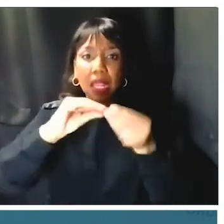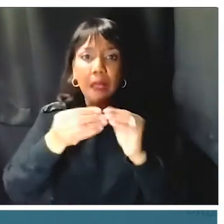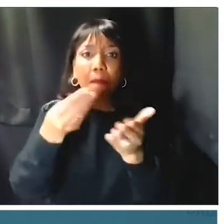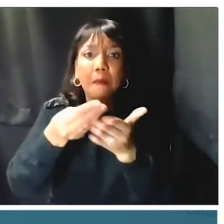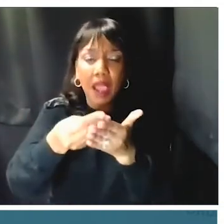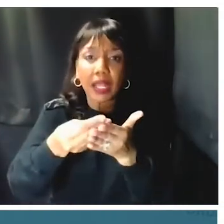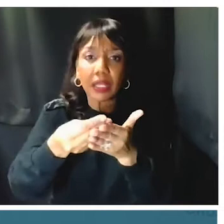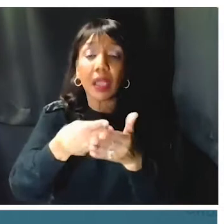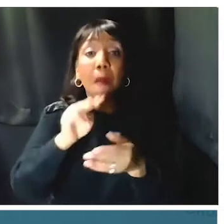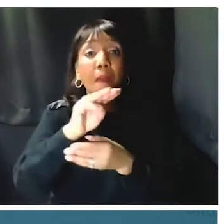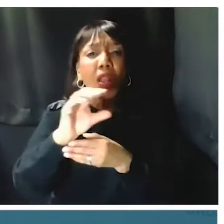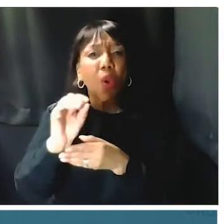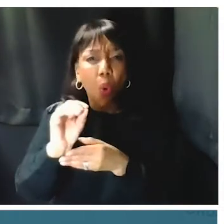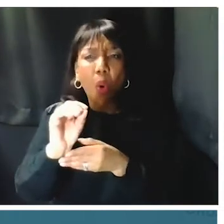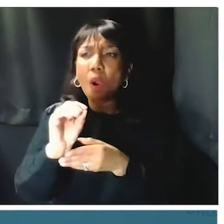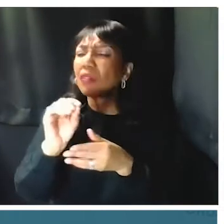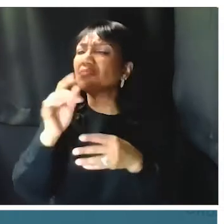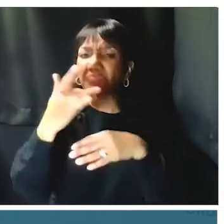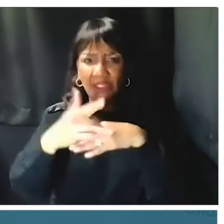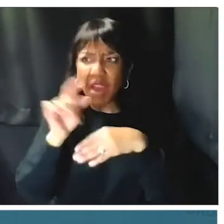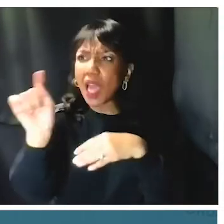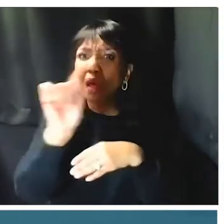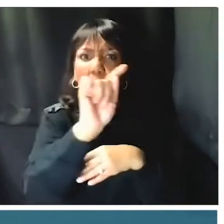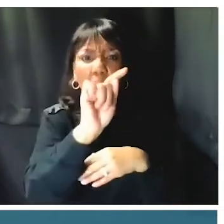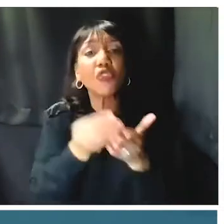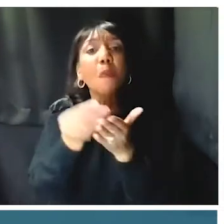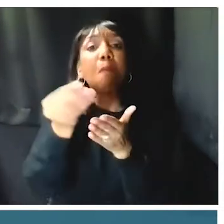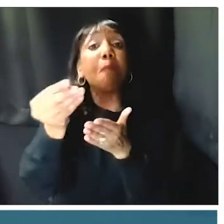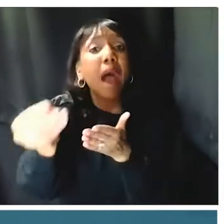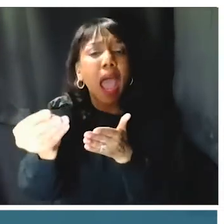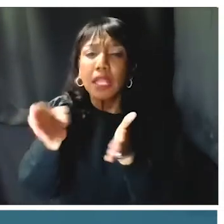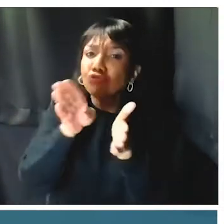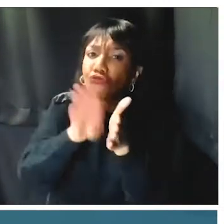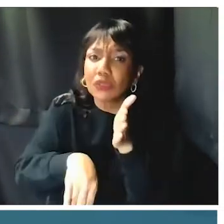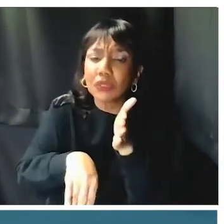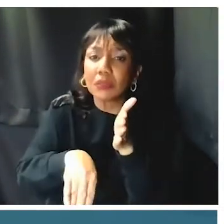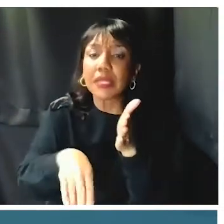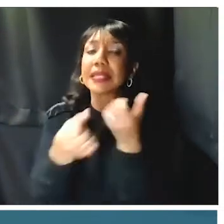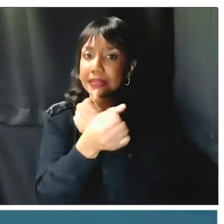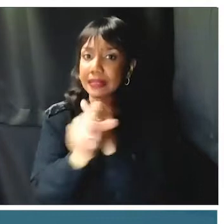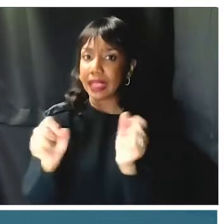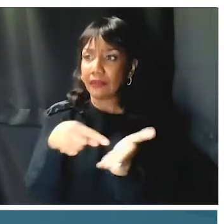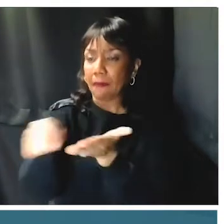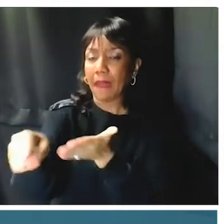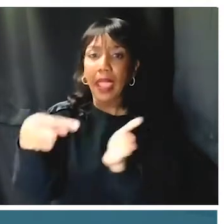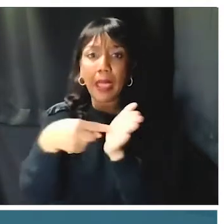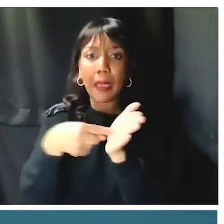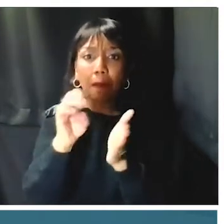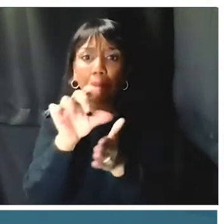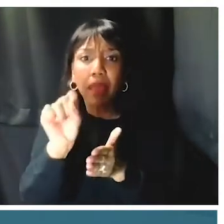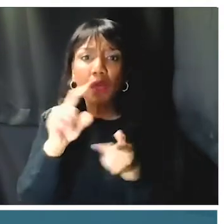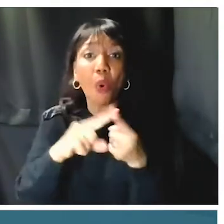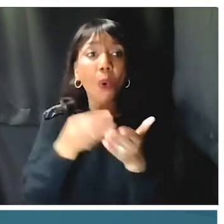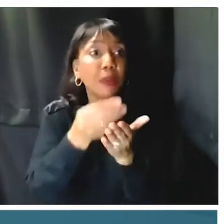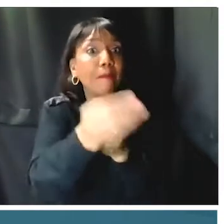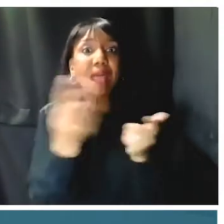cash. Money orders are widely available and cheap to buy. They are a safer way to pay a bill or